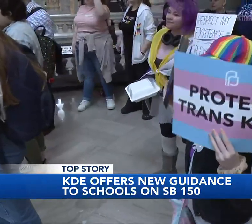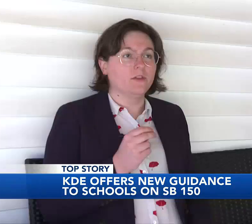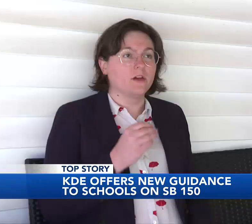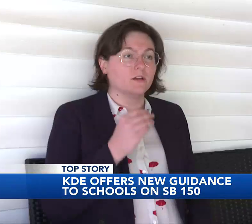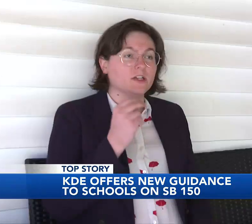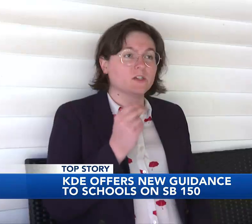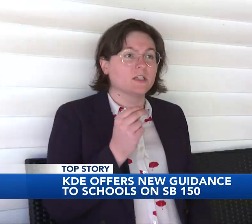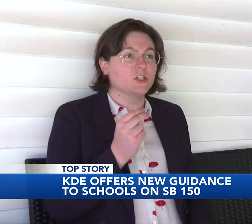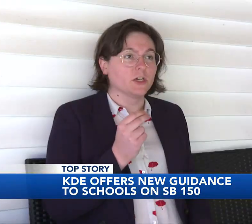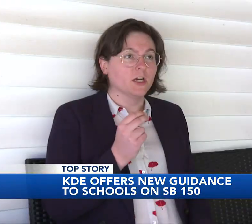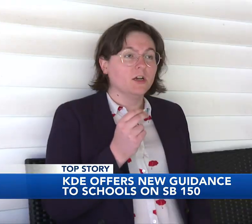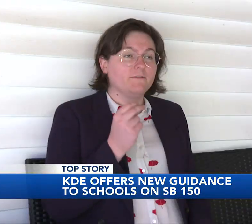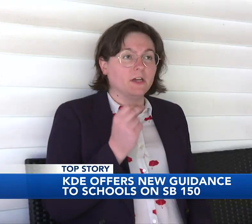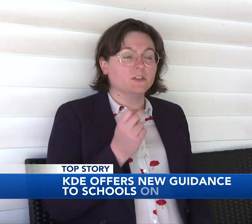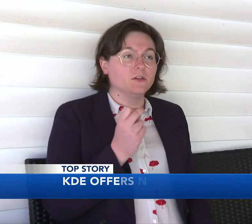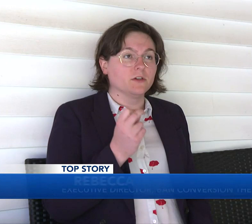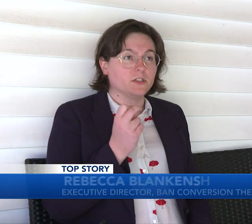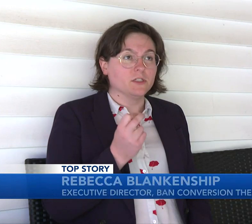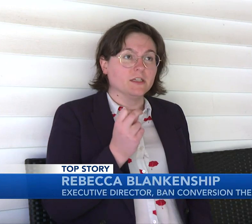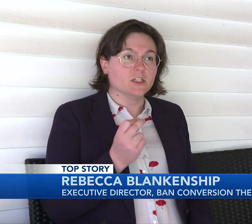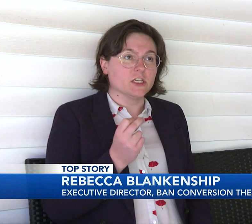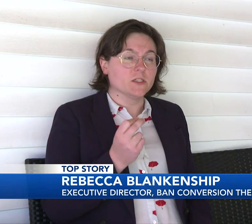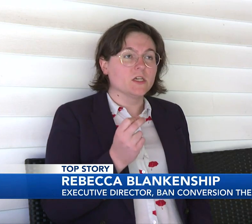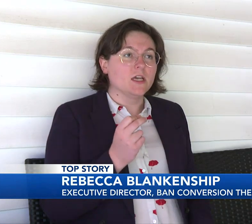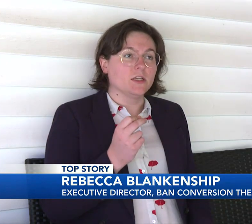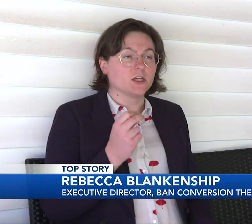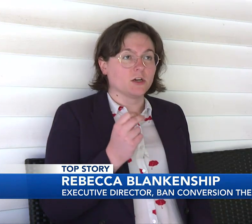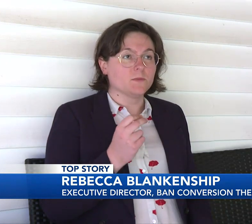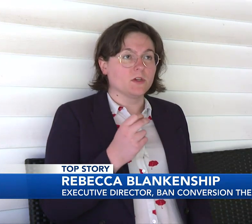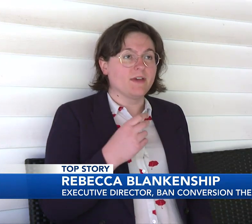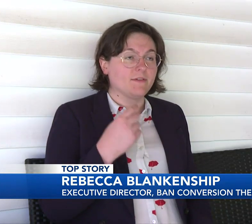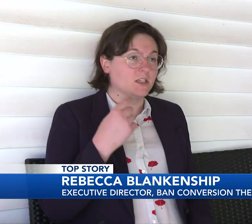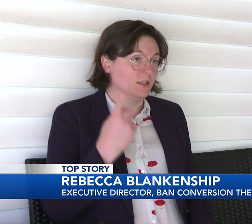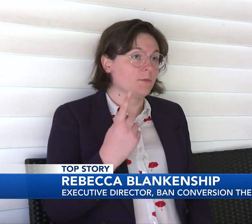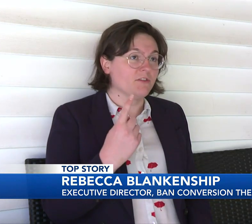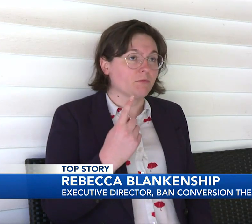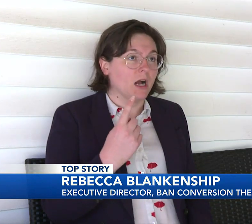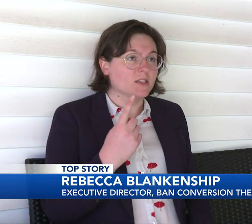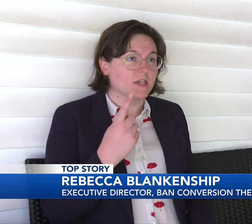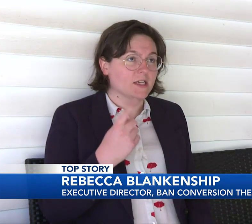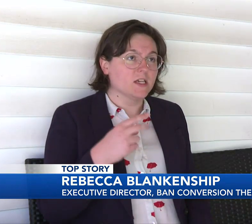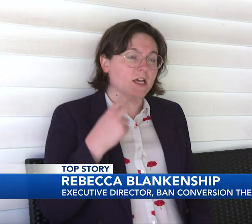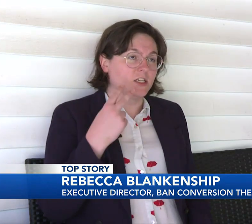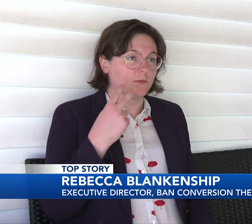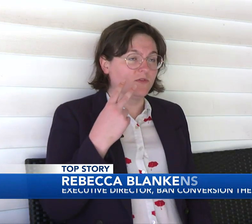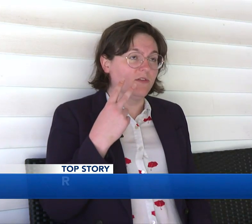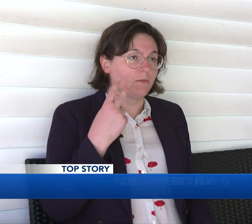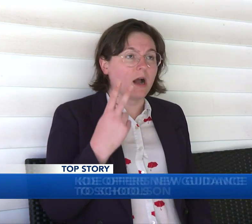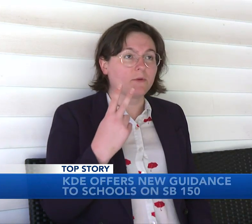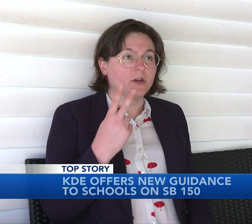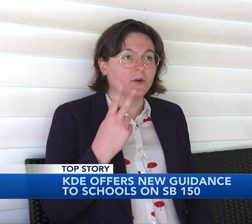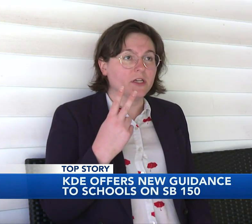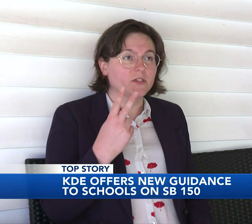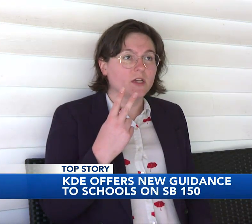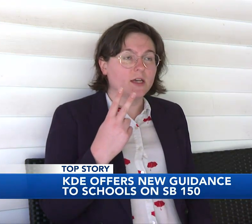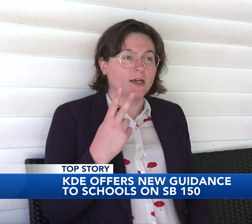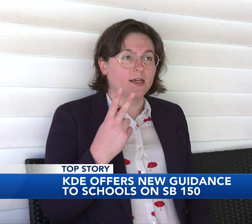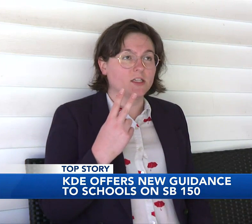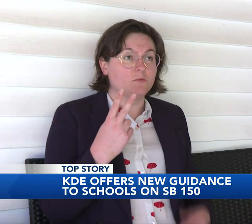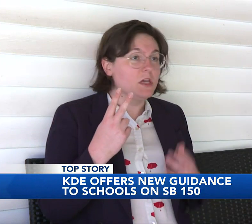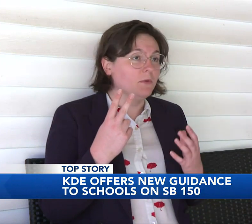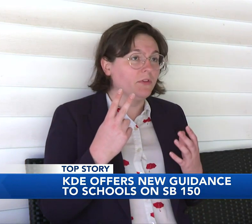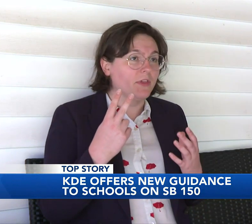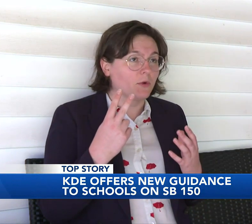And we know that our legislature failed to do their due diligence in terms of having a deliberative process, in terms of giving proper notice